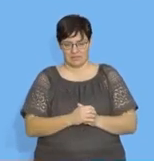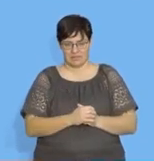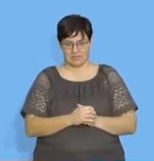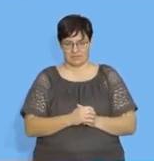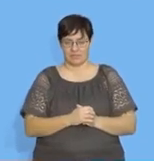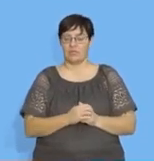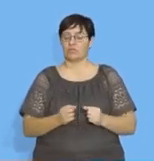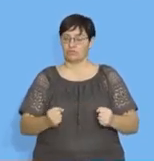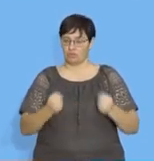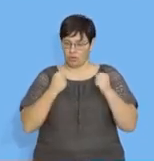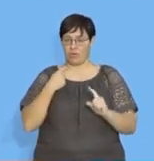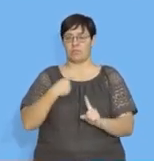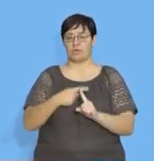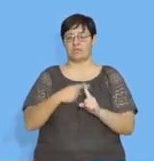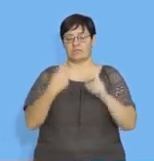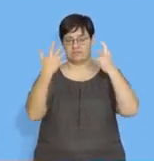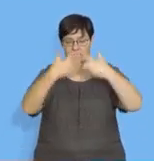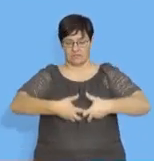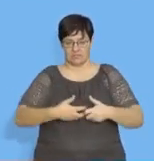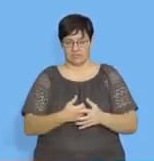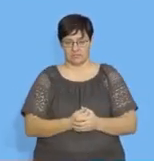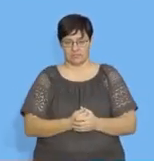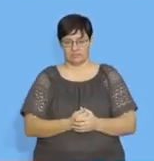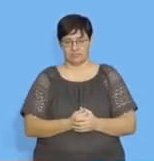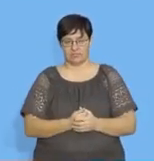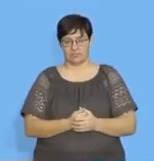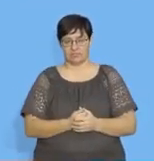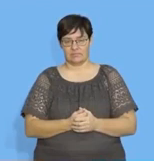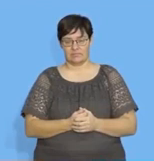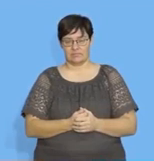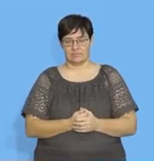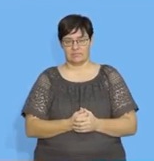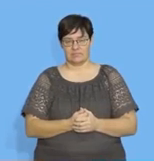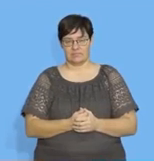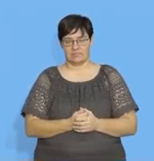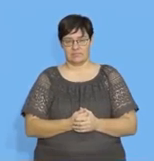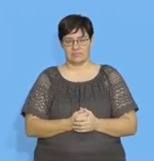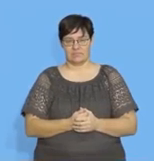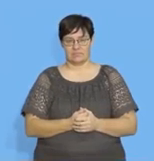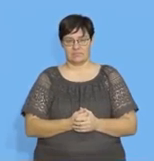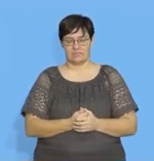two. Strong, positive correlation. Okay, fantastic.